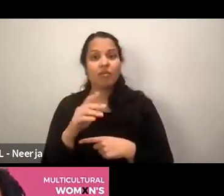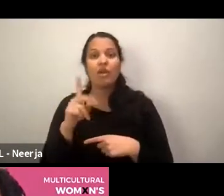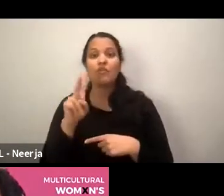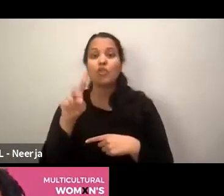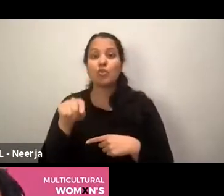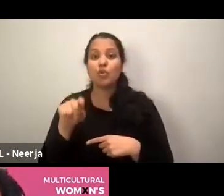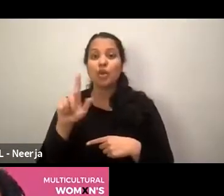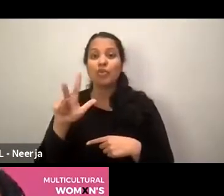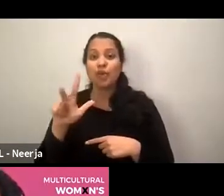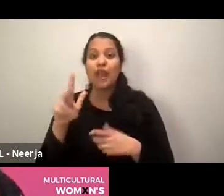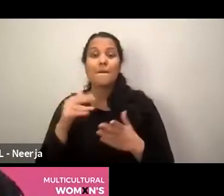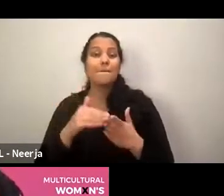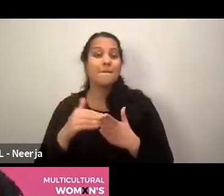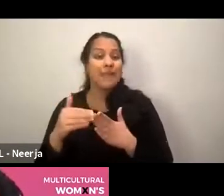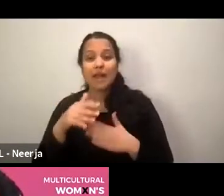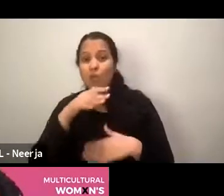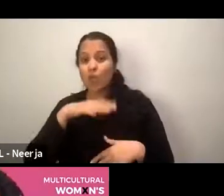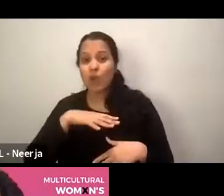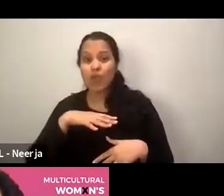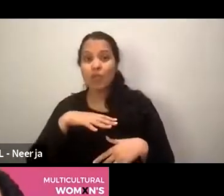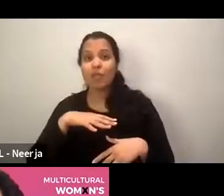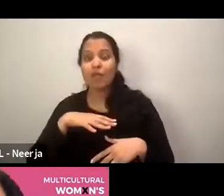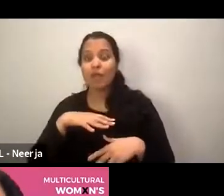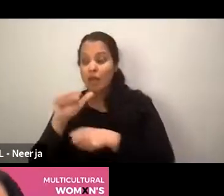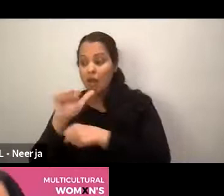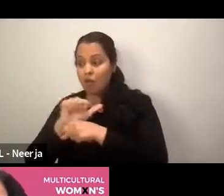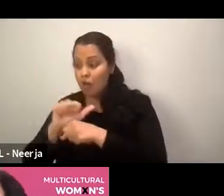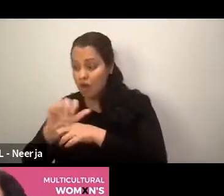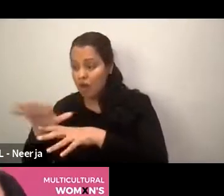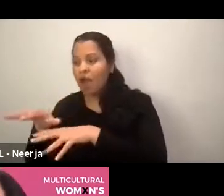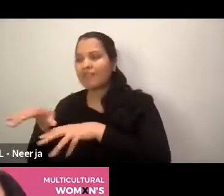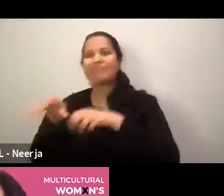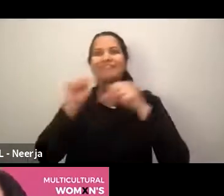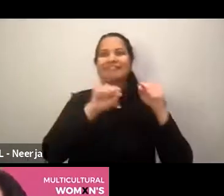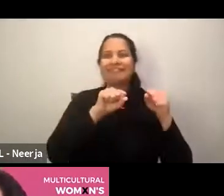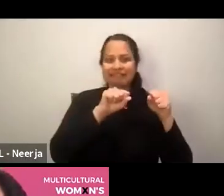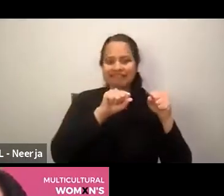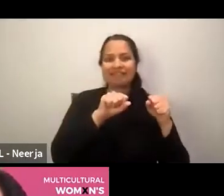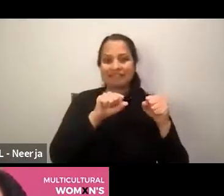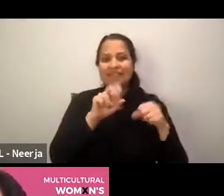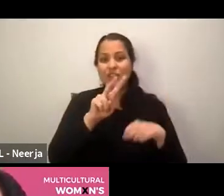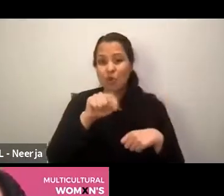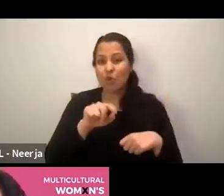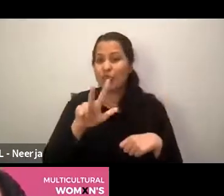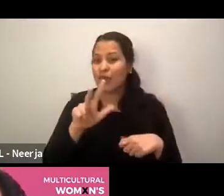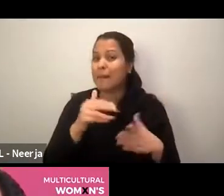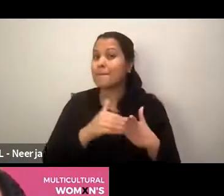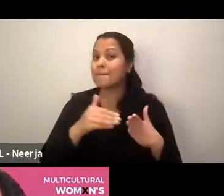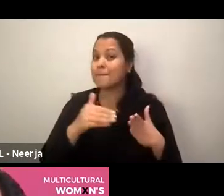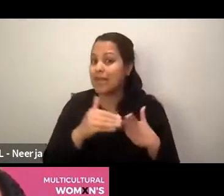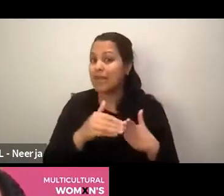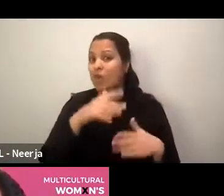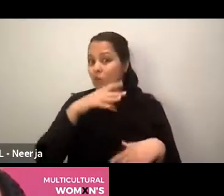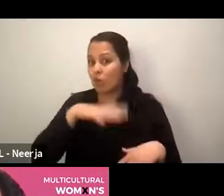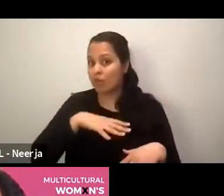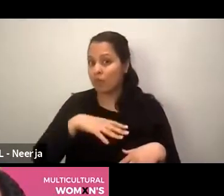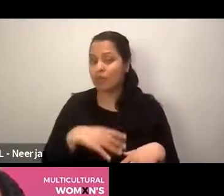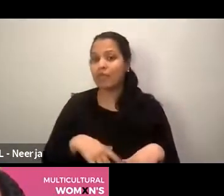million women have left the labor force. 2.3 million women. 80% of